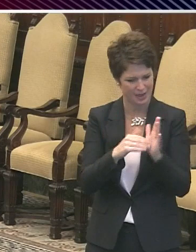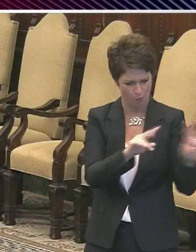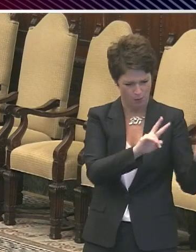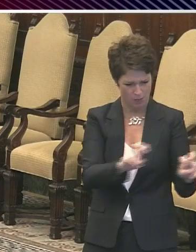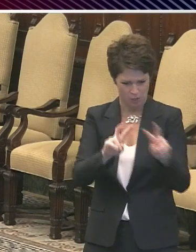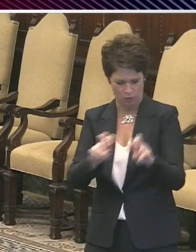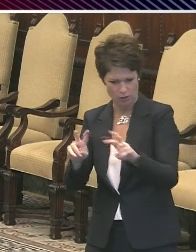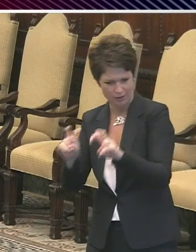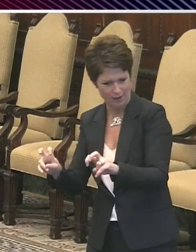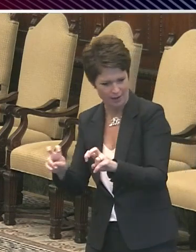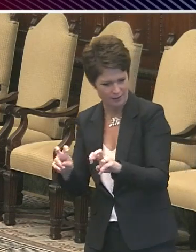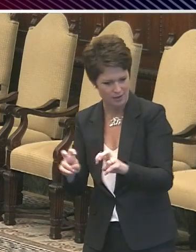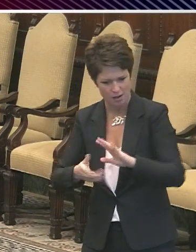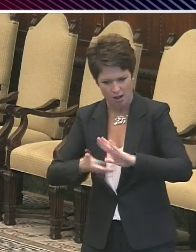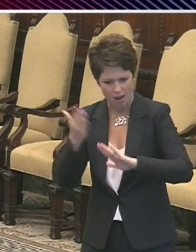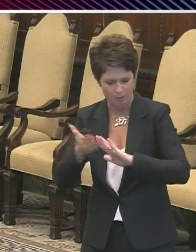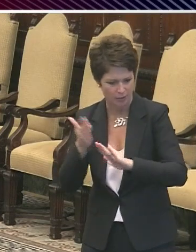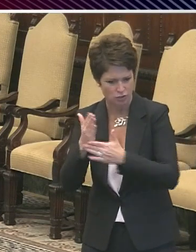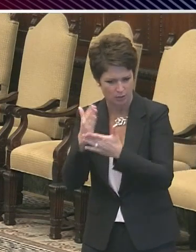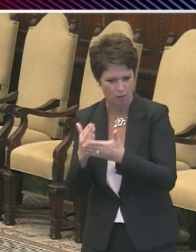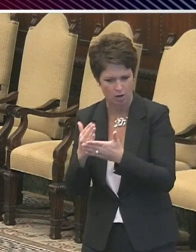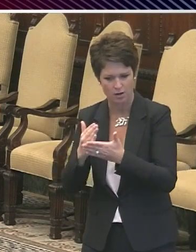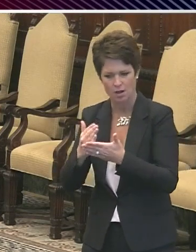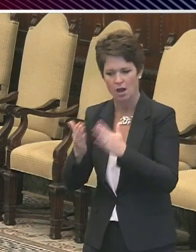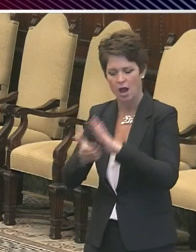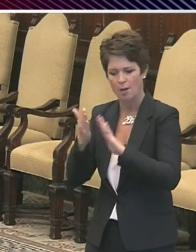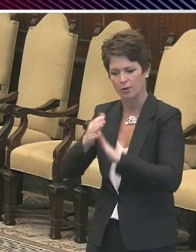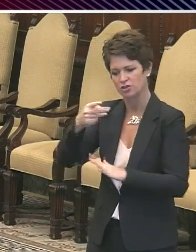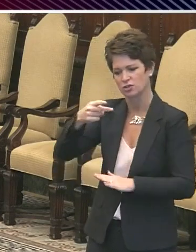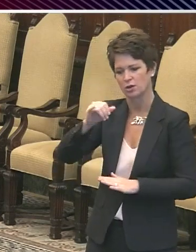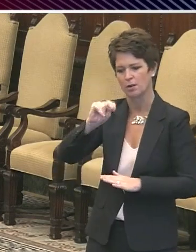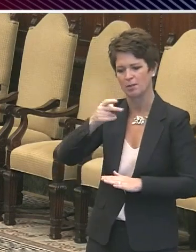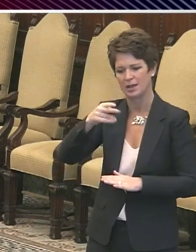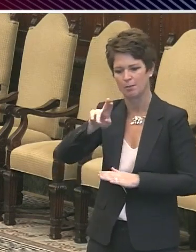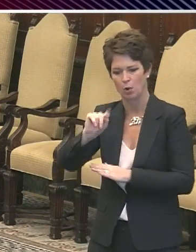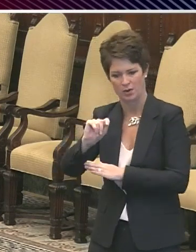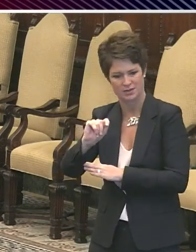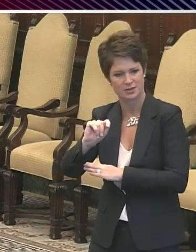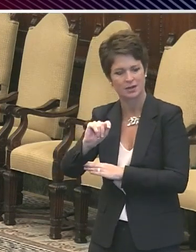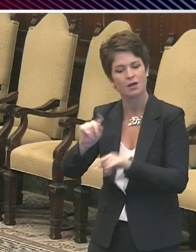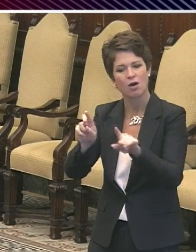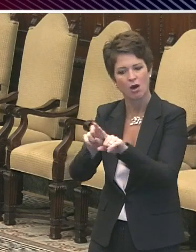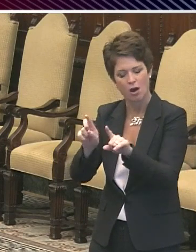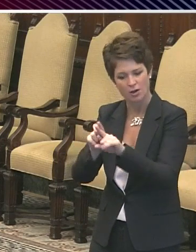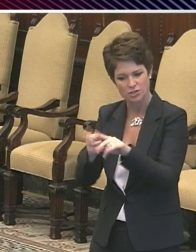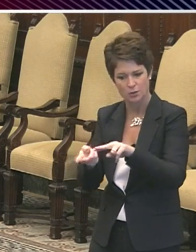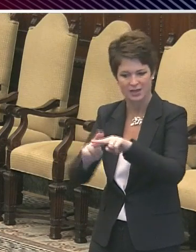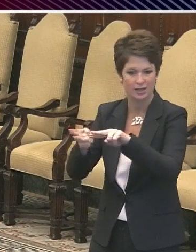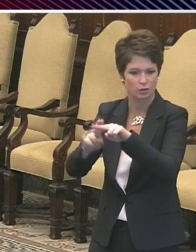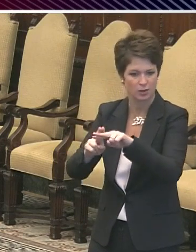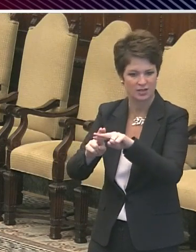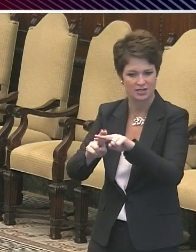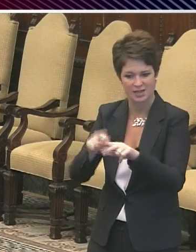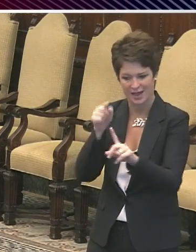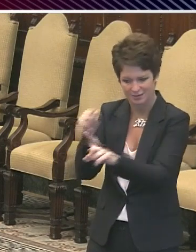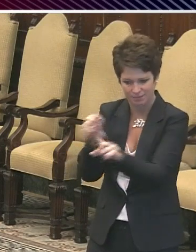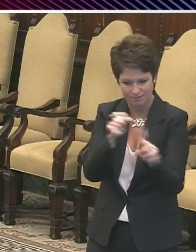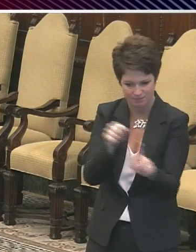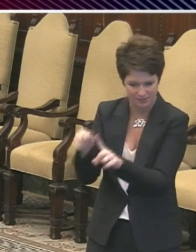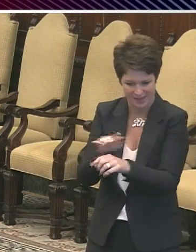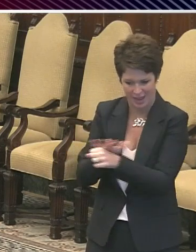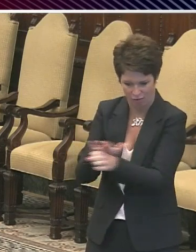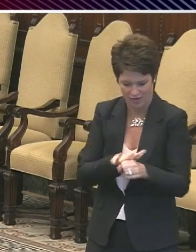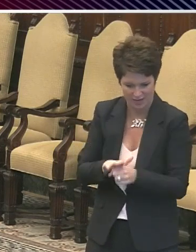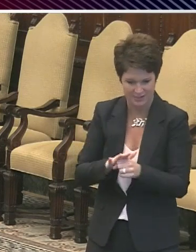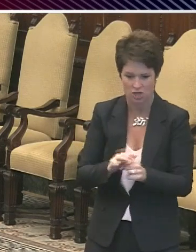at the tactical piece or the operational piece, which is operational pinpoint, we're also seeing that there is an increase in our pinpoint areas, not just